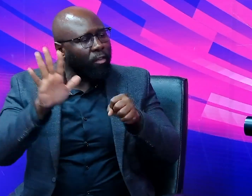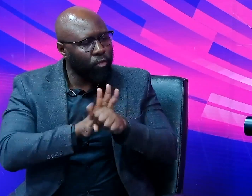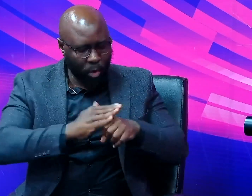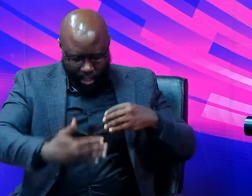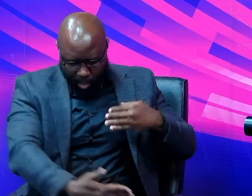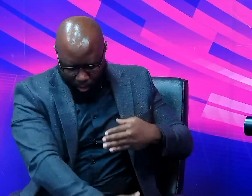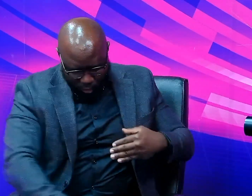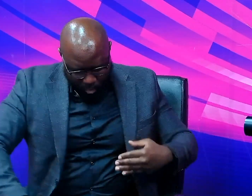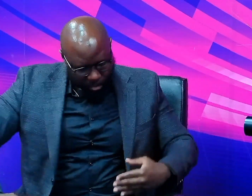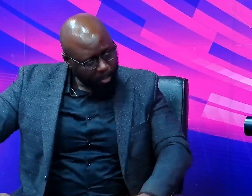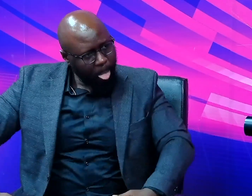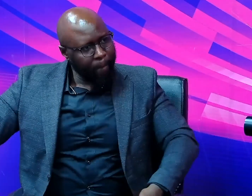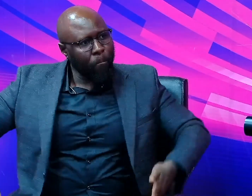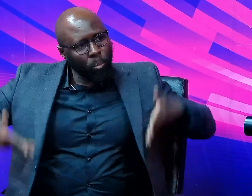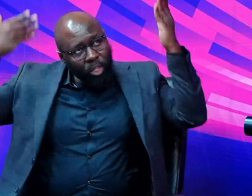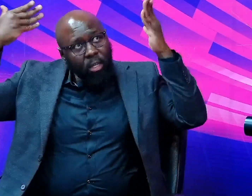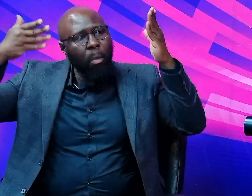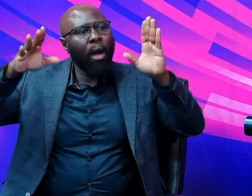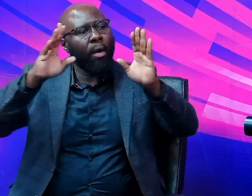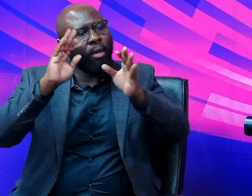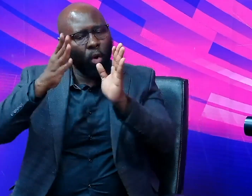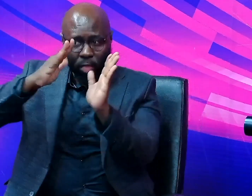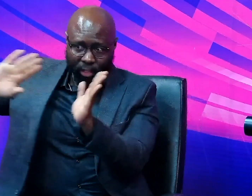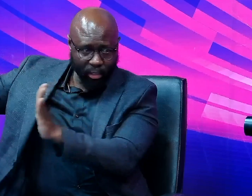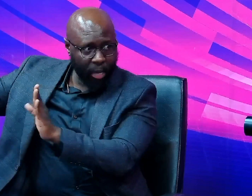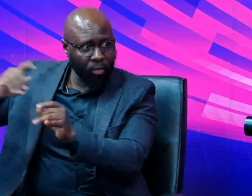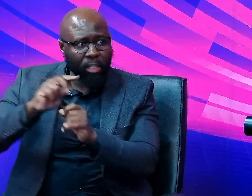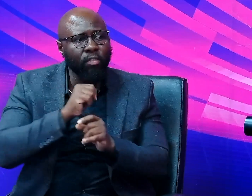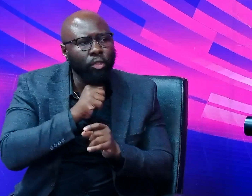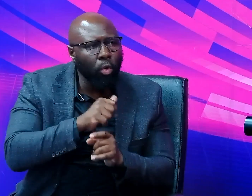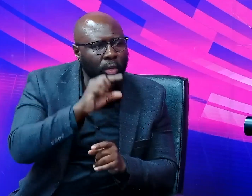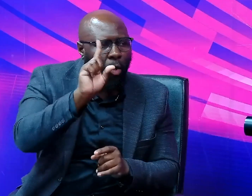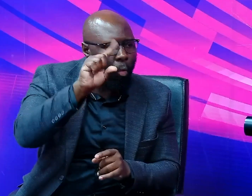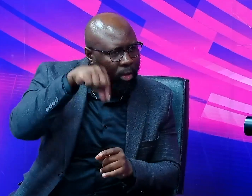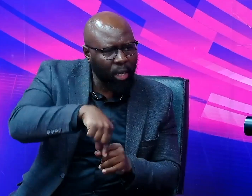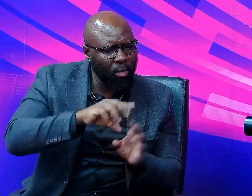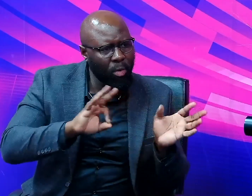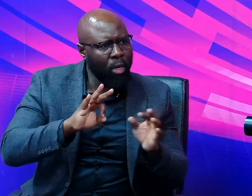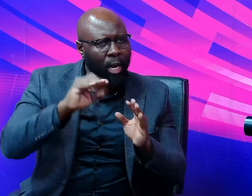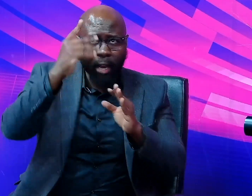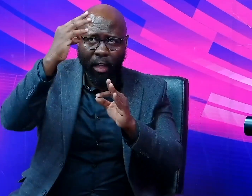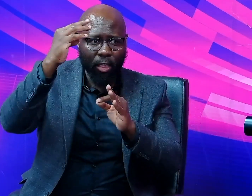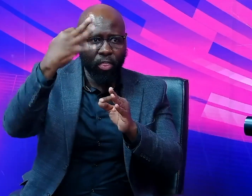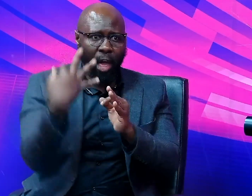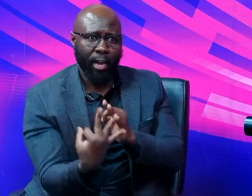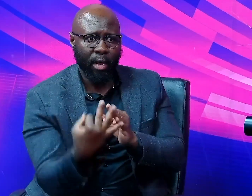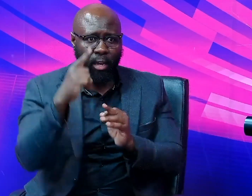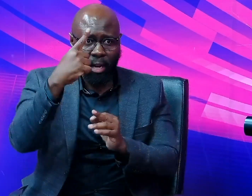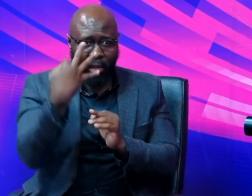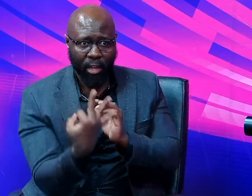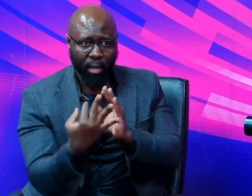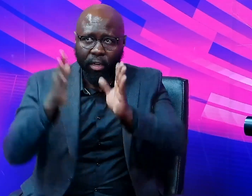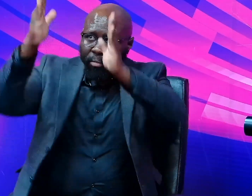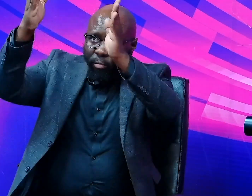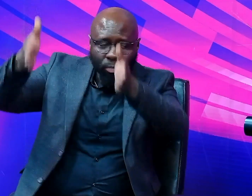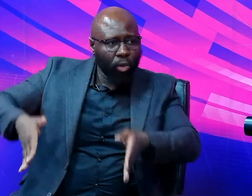the other side has an anchor. You have like a sign language interpreter on the side,